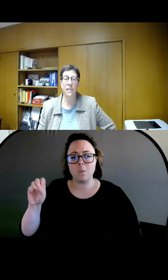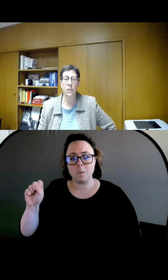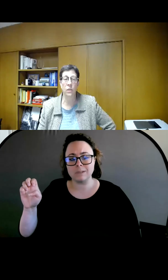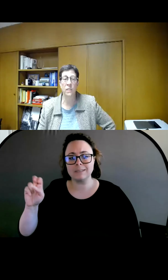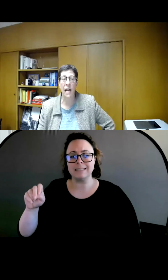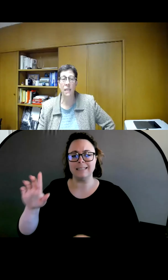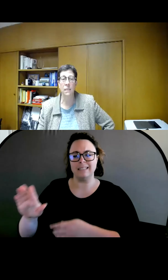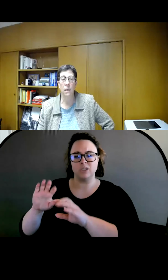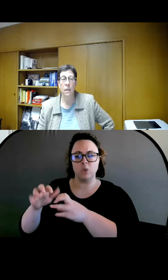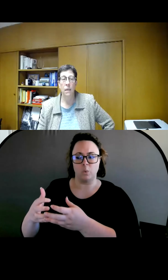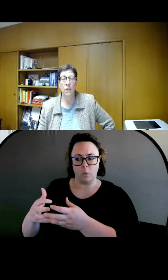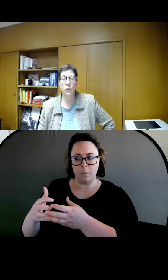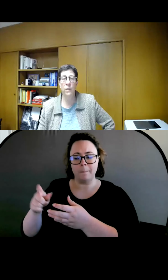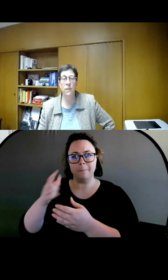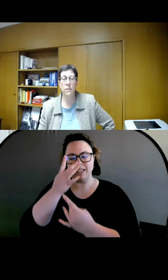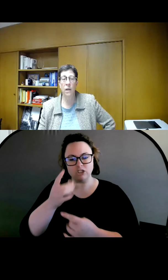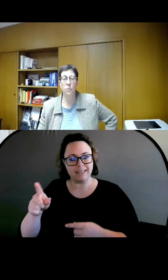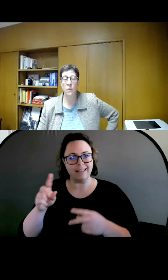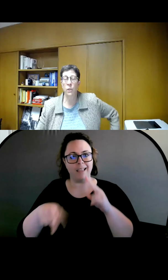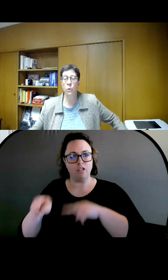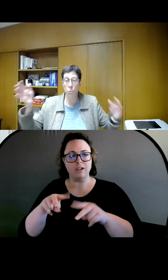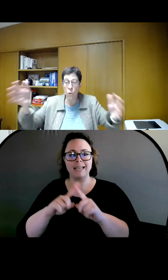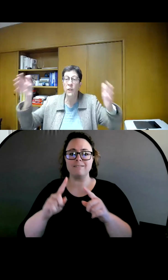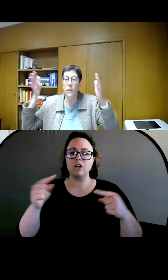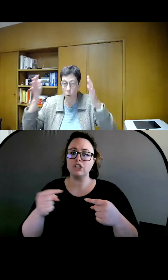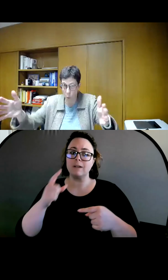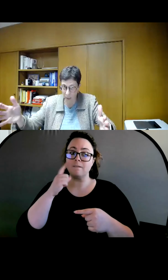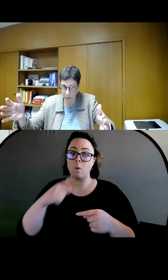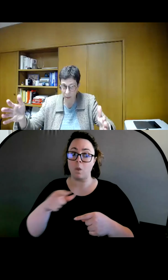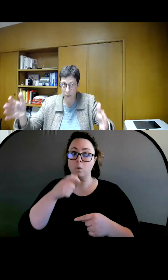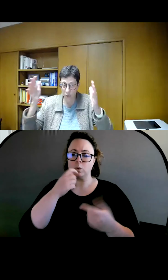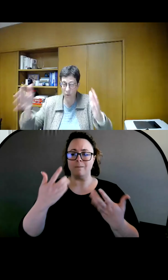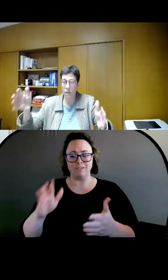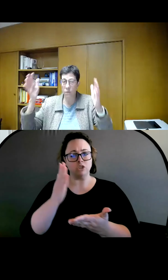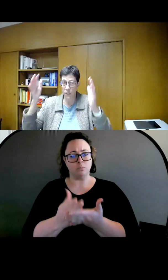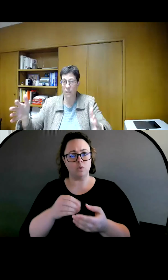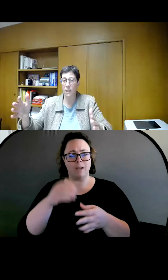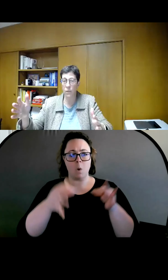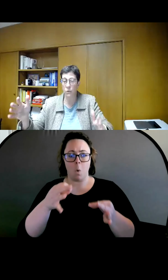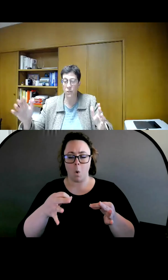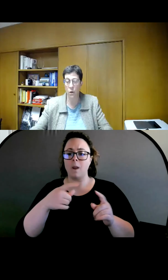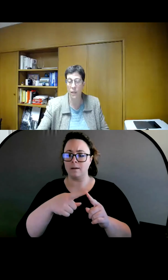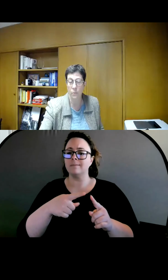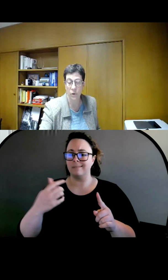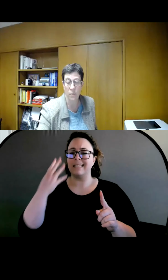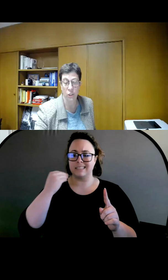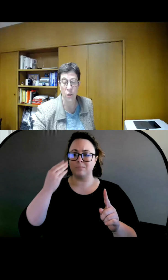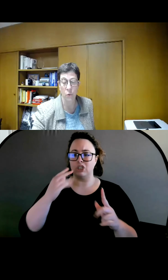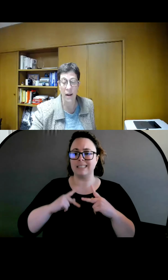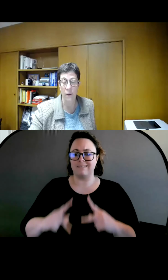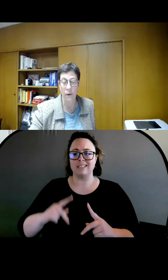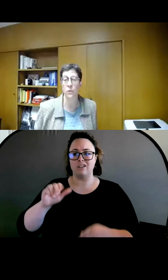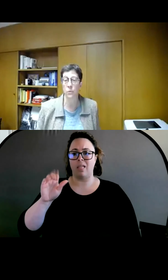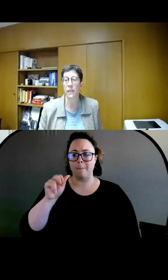interesting. They looked at injuries of people who were proven in court to have been physically abused. So like pretty much